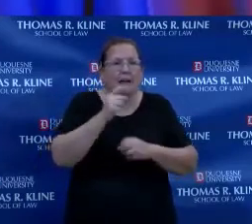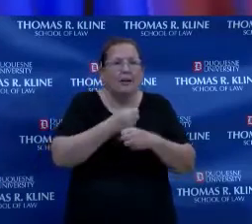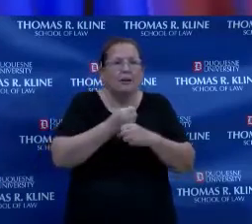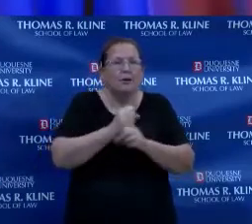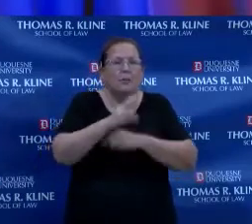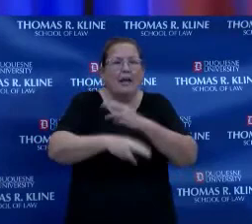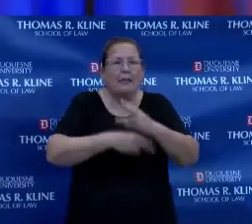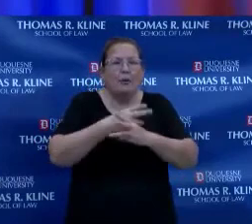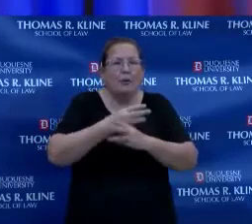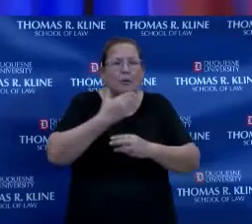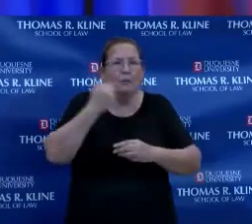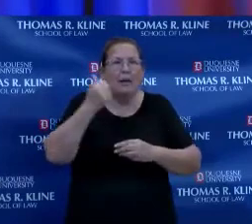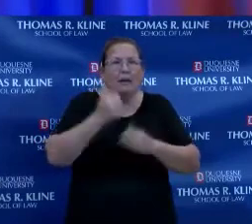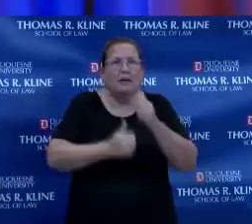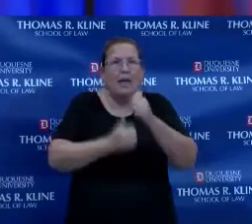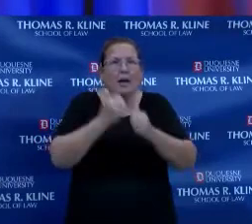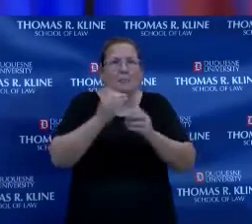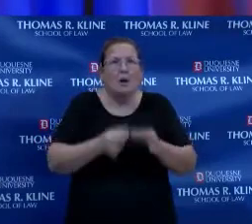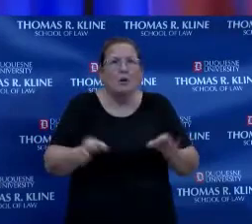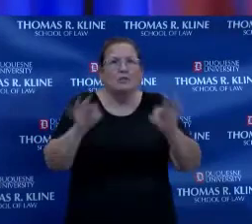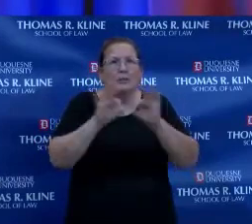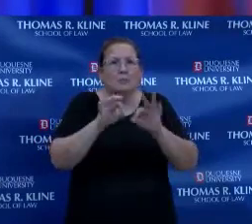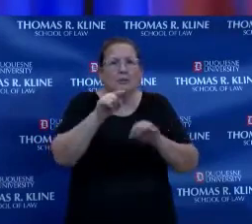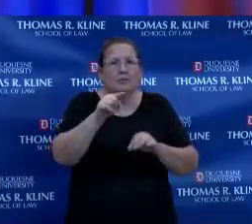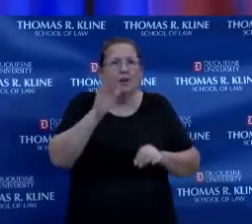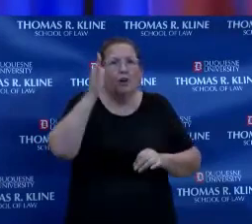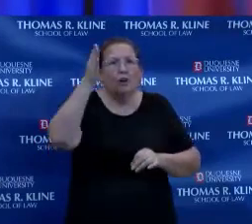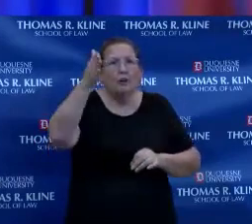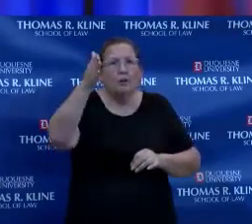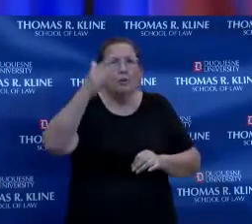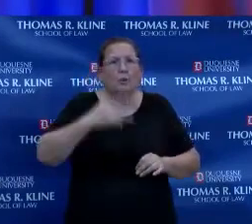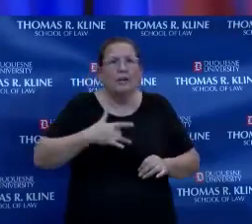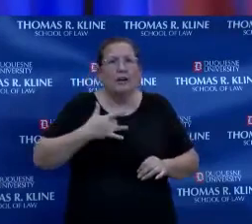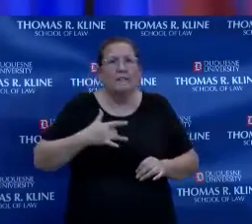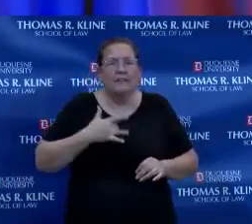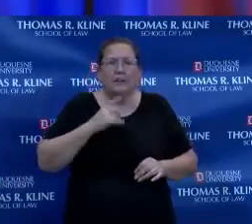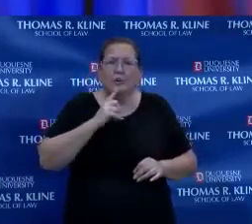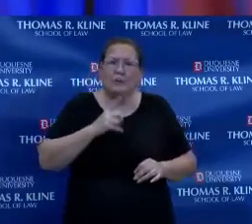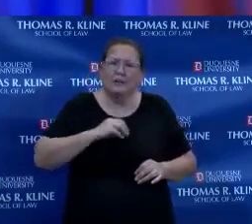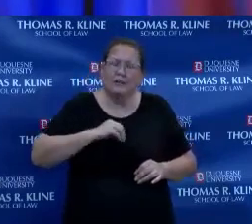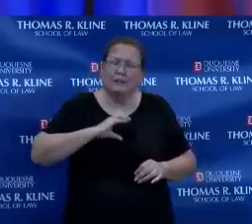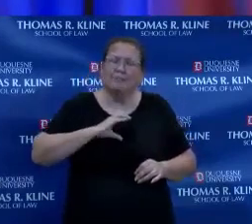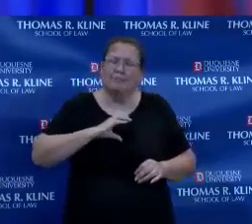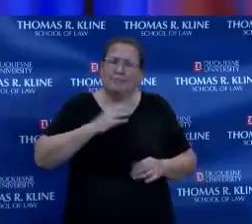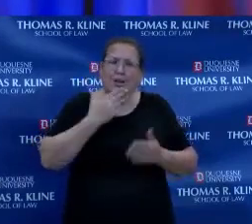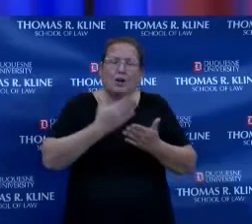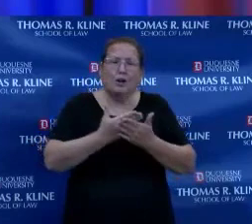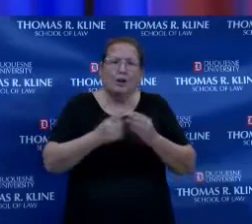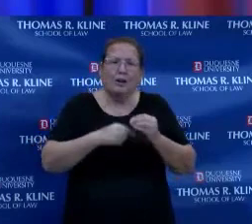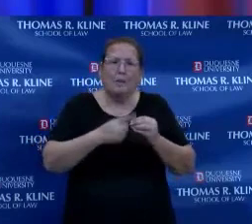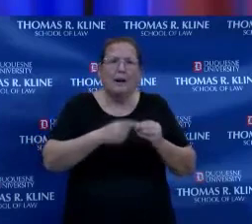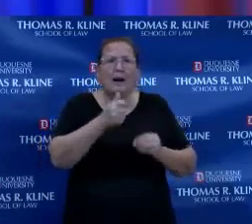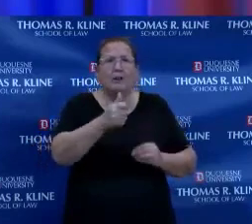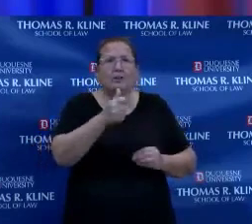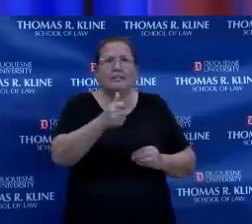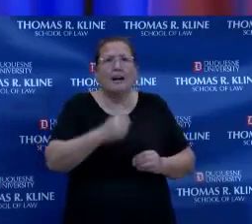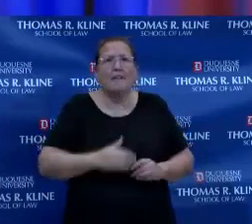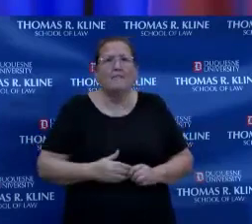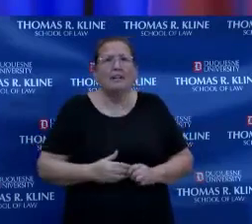better. And most important, you will feel really, really good about yourselves.